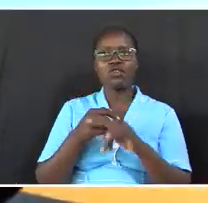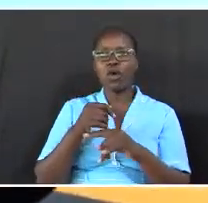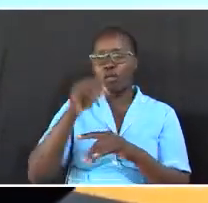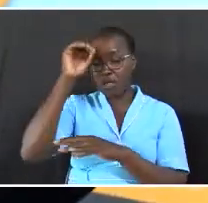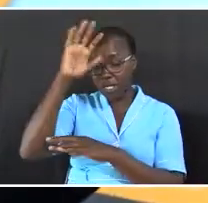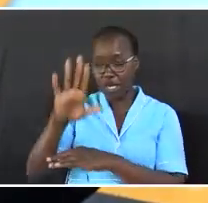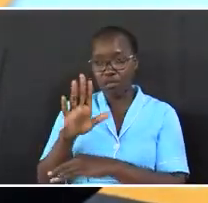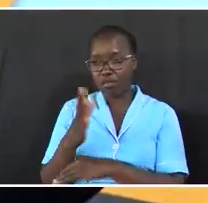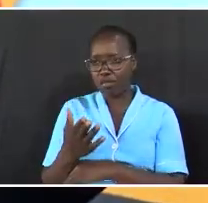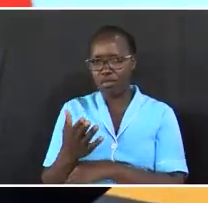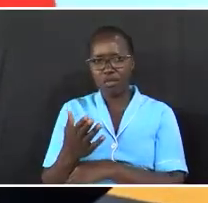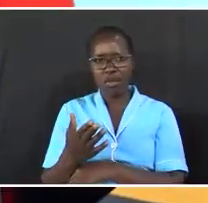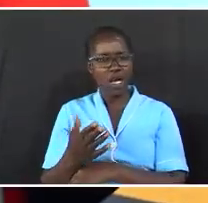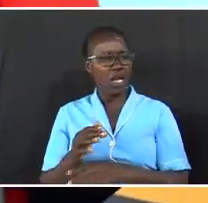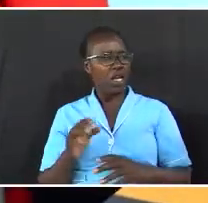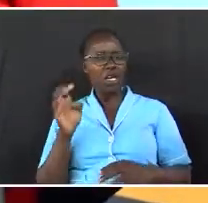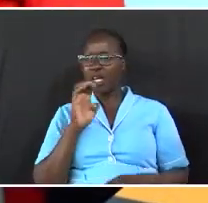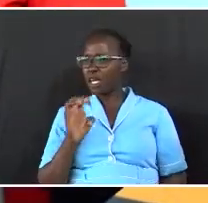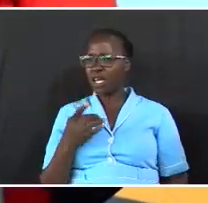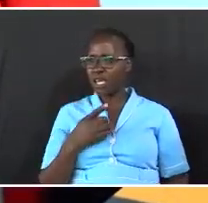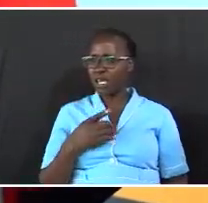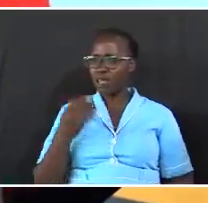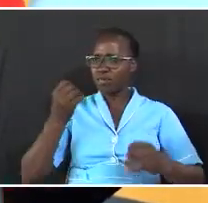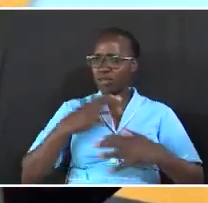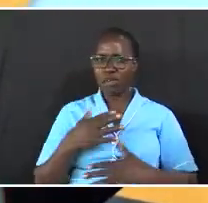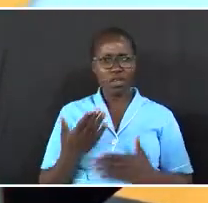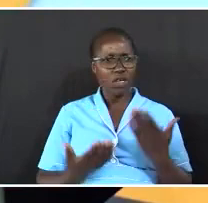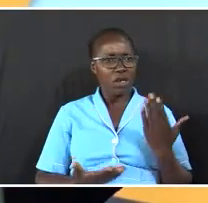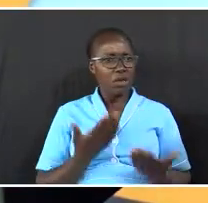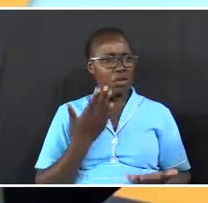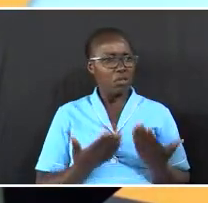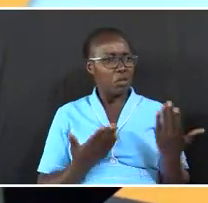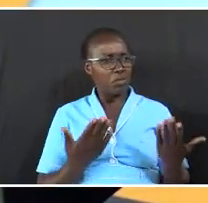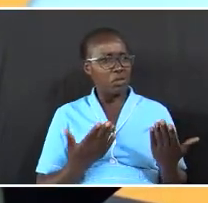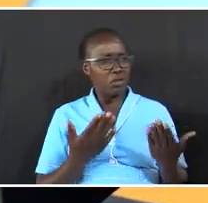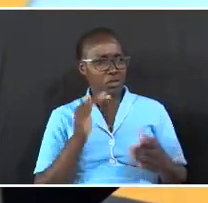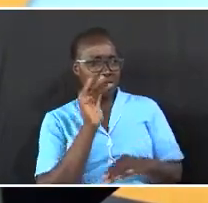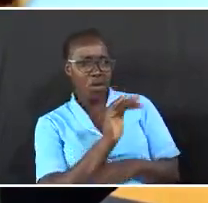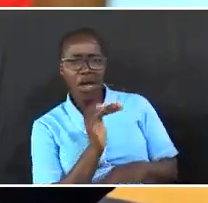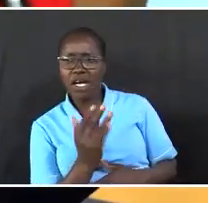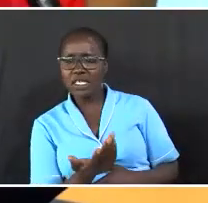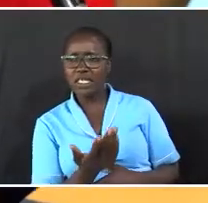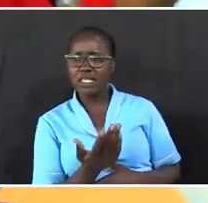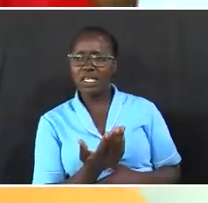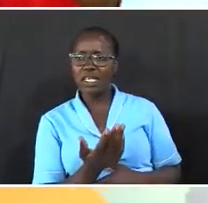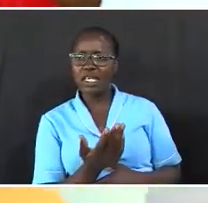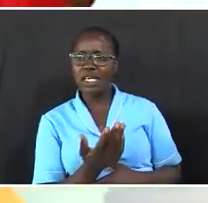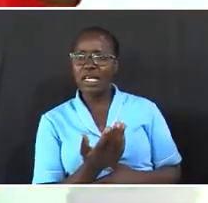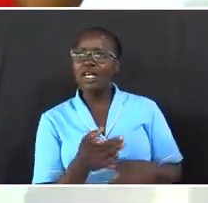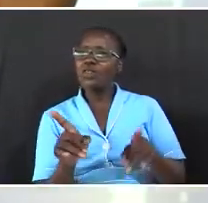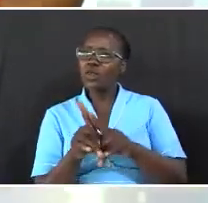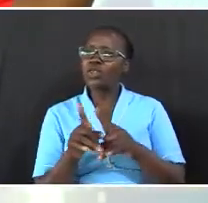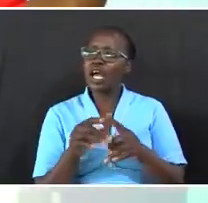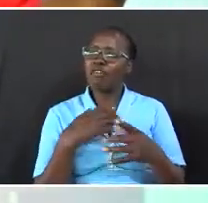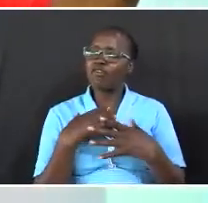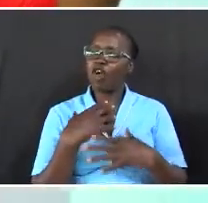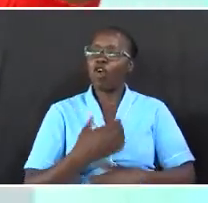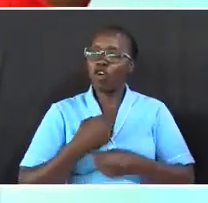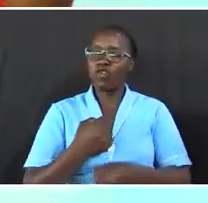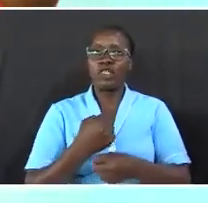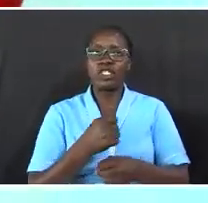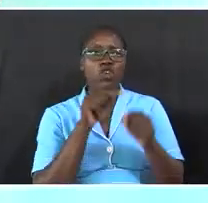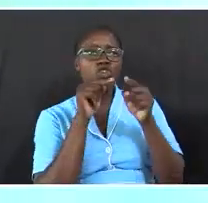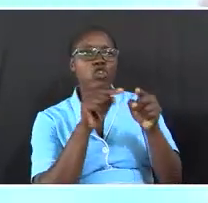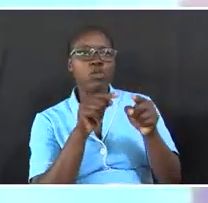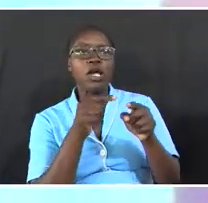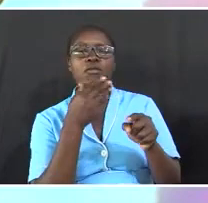and all that place. I said, hey, maybe you need to ask him. You can even have the audacity to